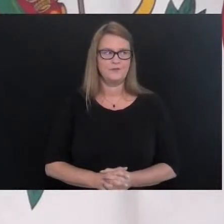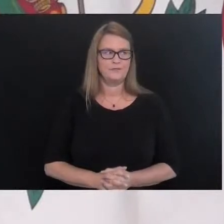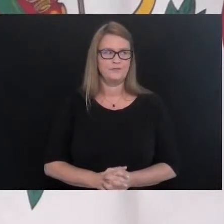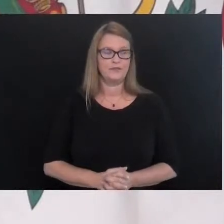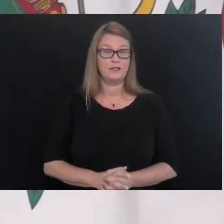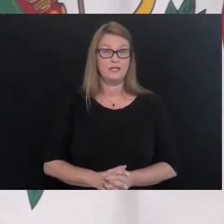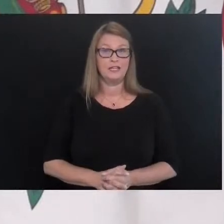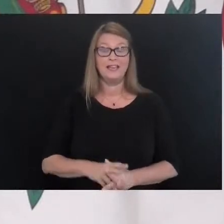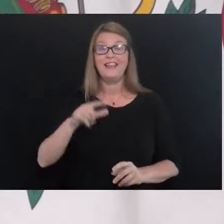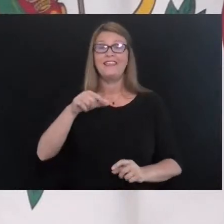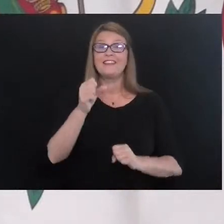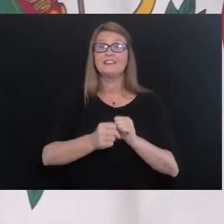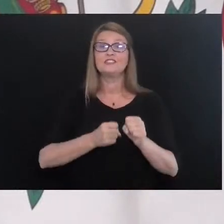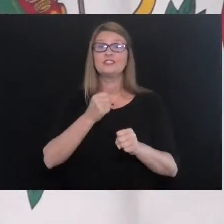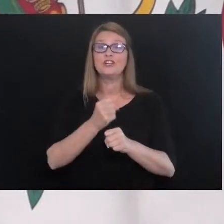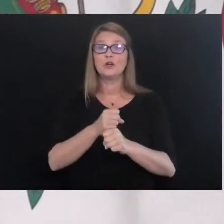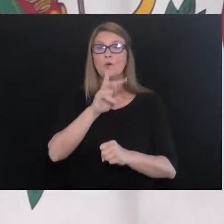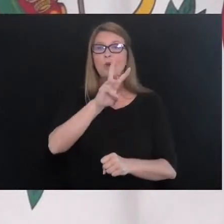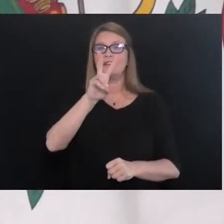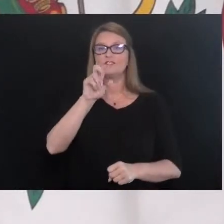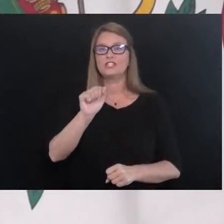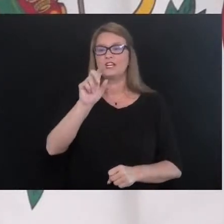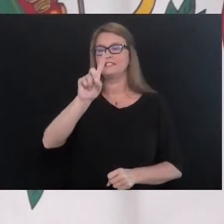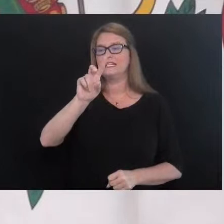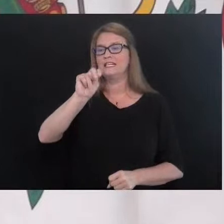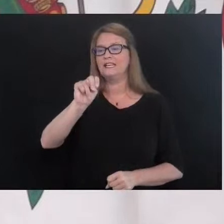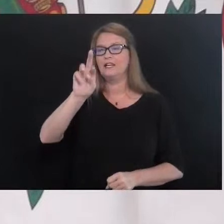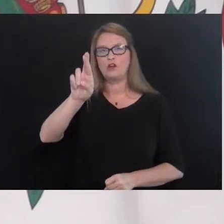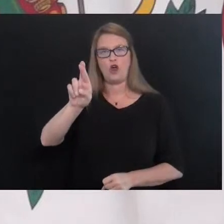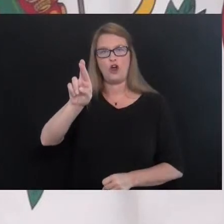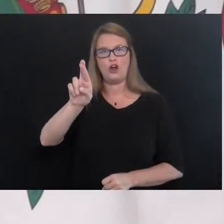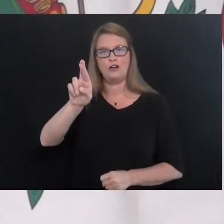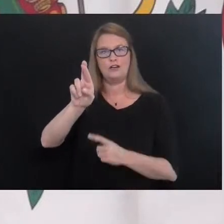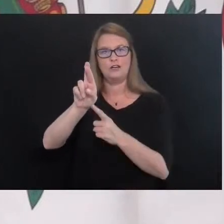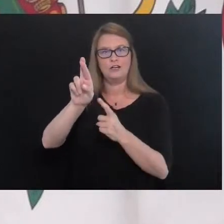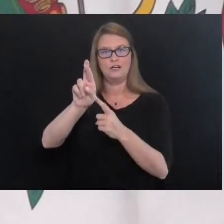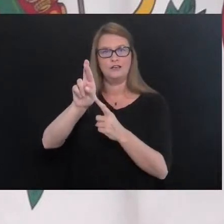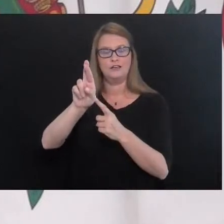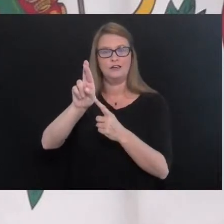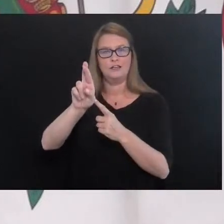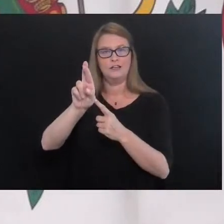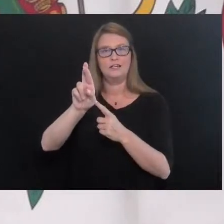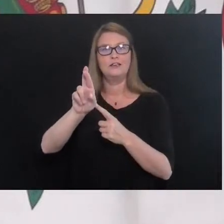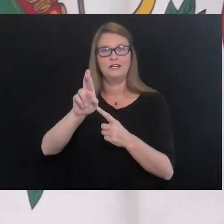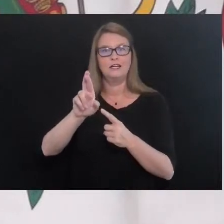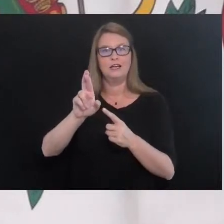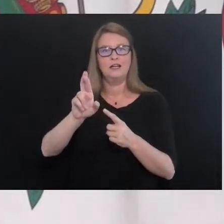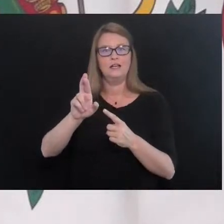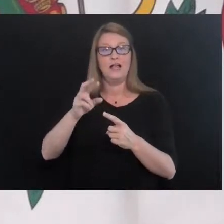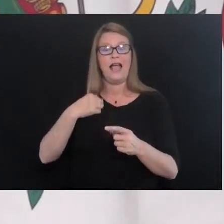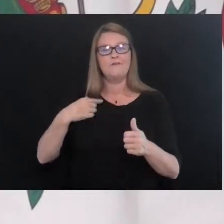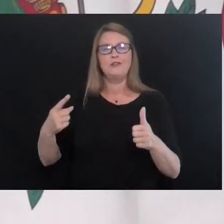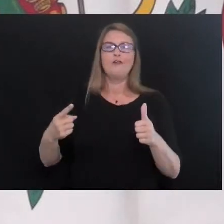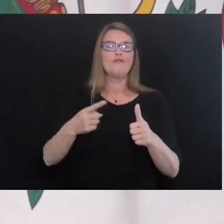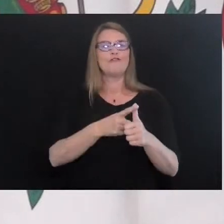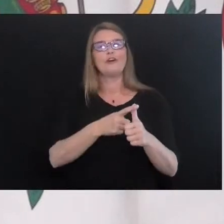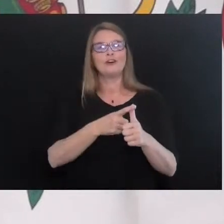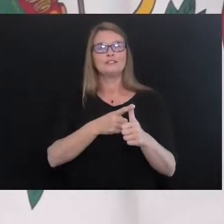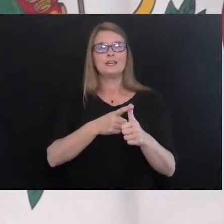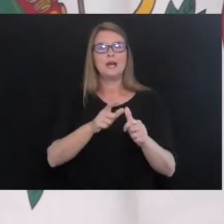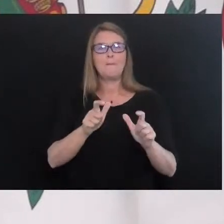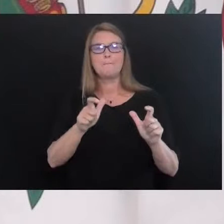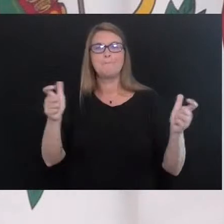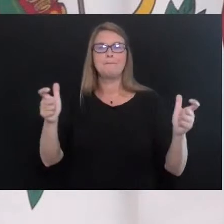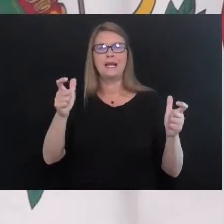But this year's West Virginia DNR, this year, the West Virginia DNR is holding the first ever